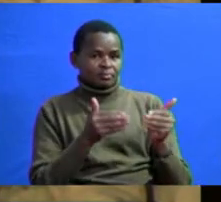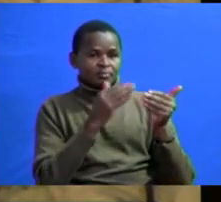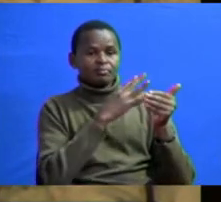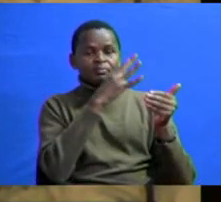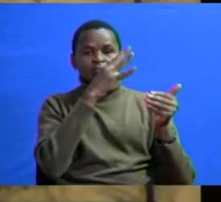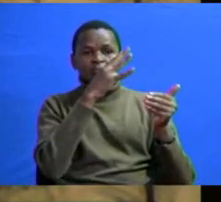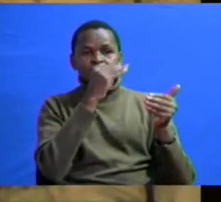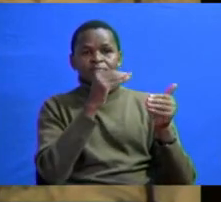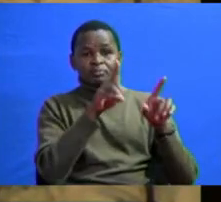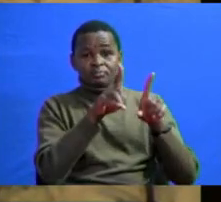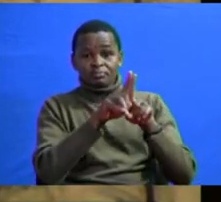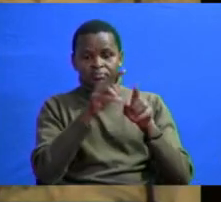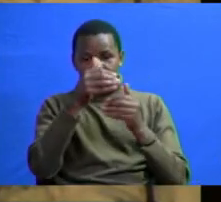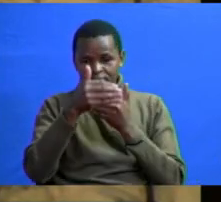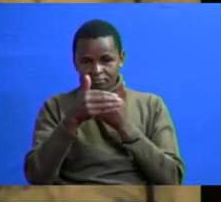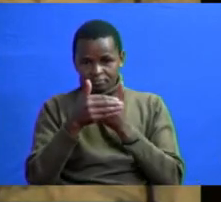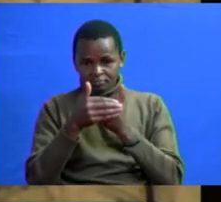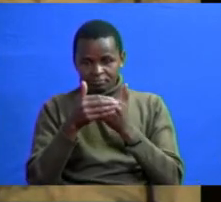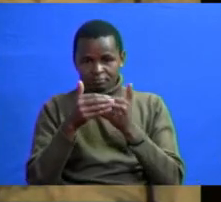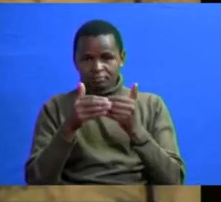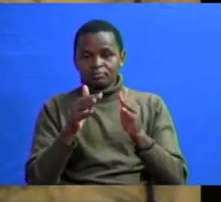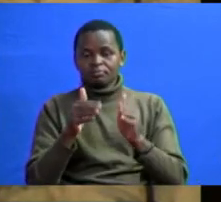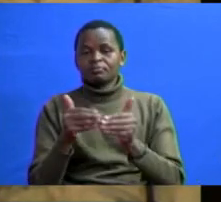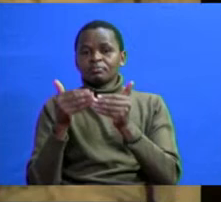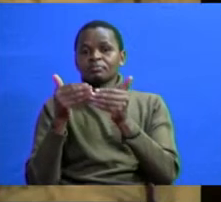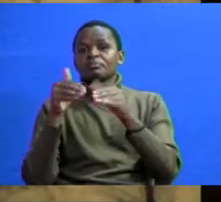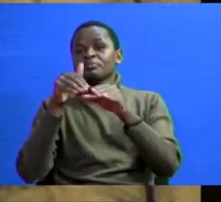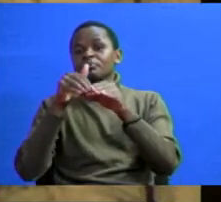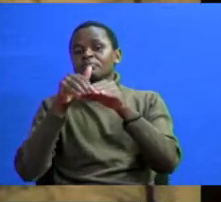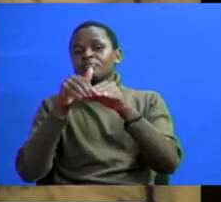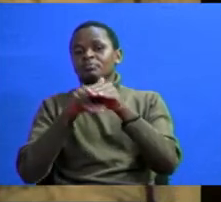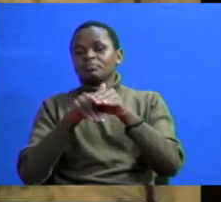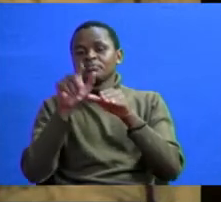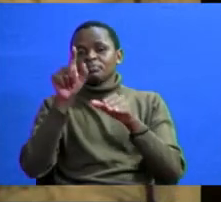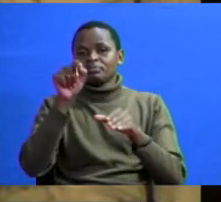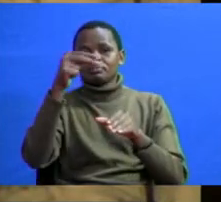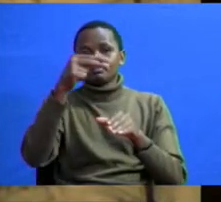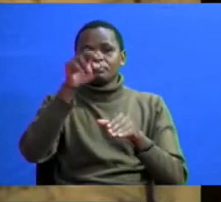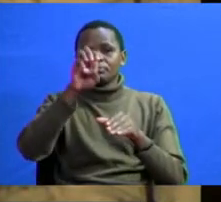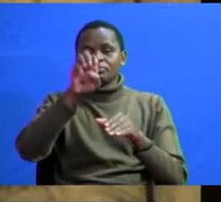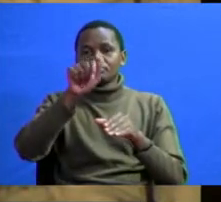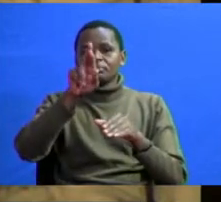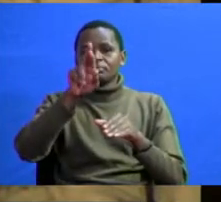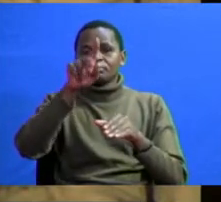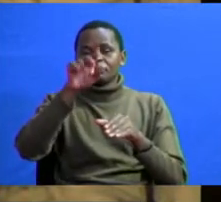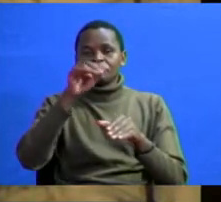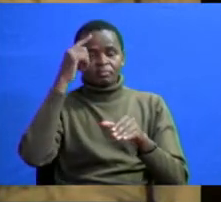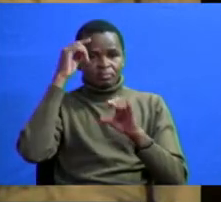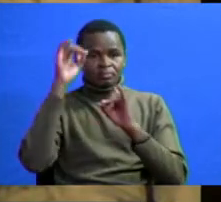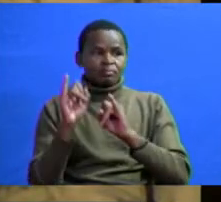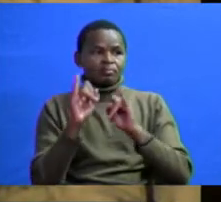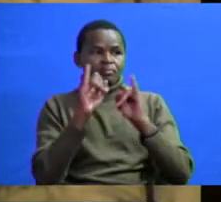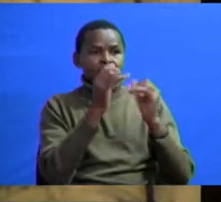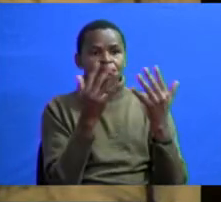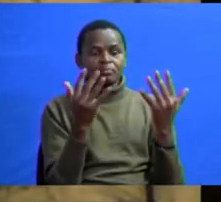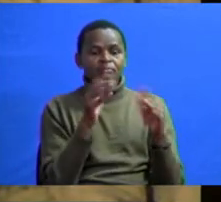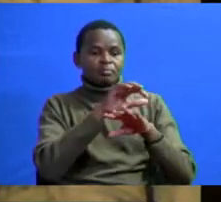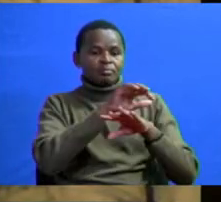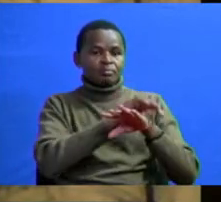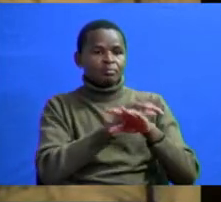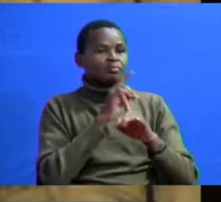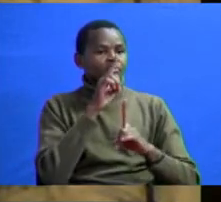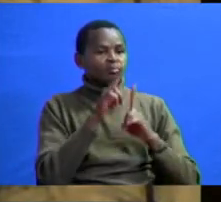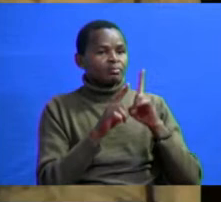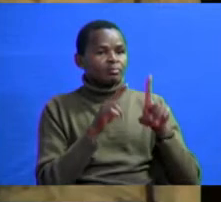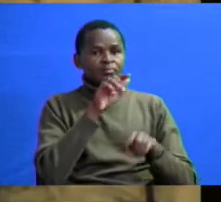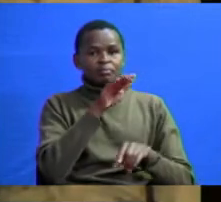me as a psychologist, I'll offer therapy. In therapy, let's talk about individual therapy, where I get to talk to you